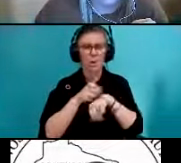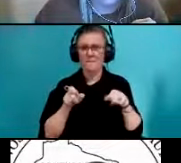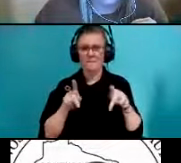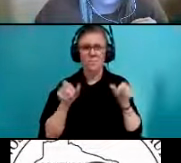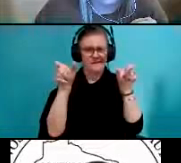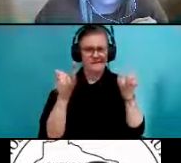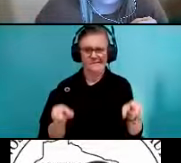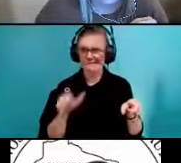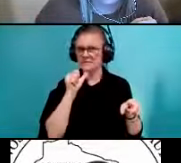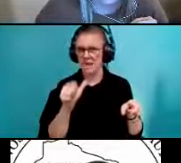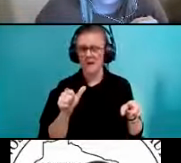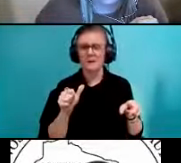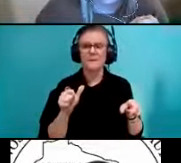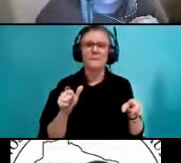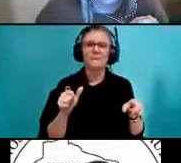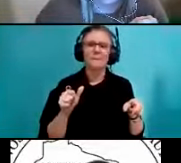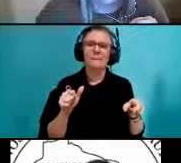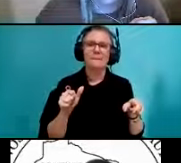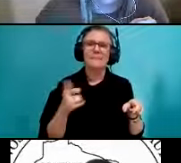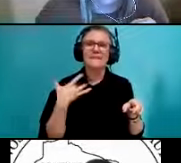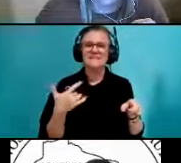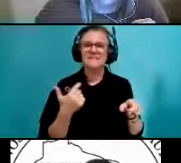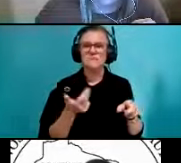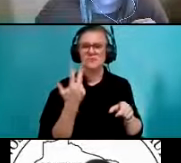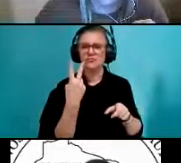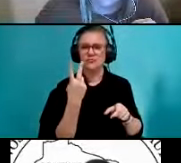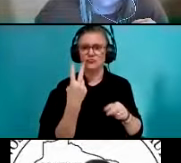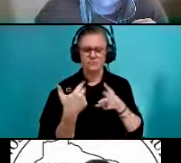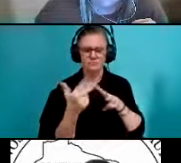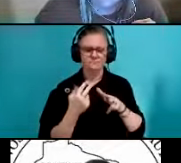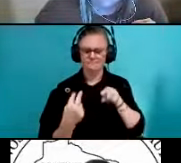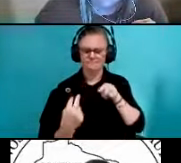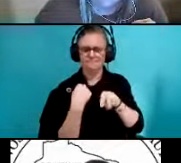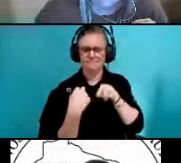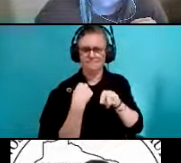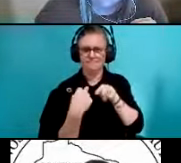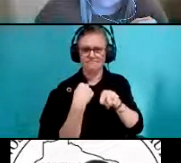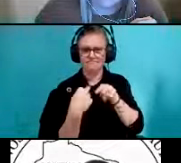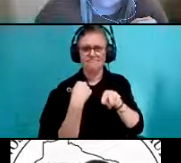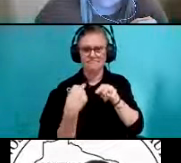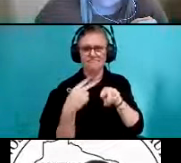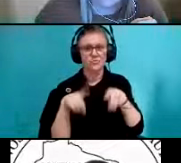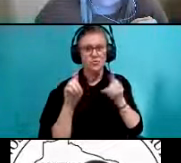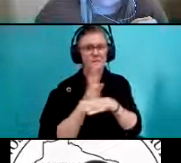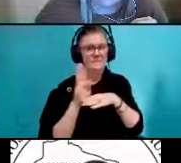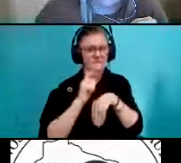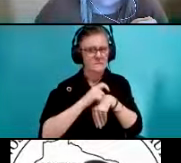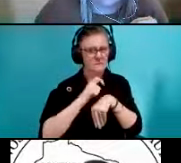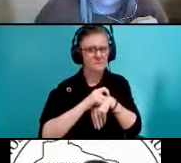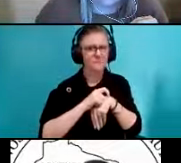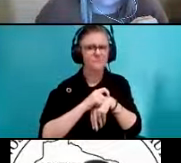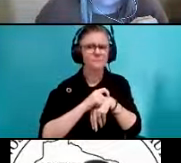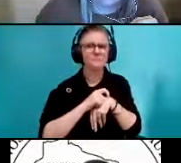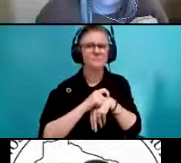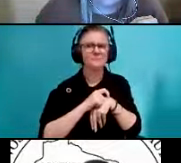curb lane. It usually is two driving lanes in each direction, at least during peak hours. And